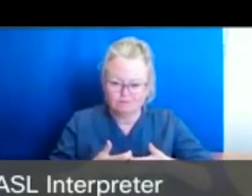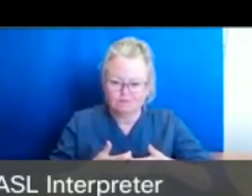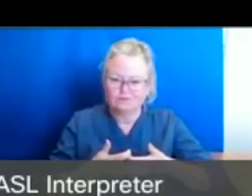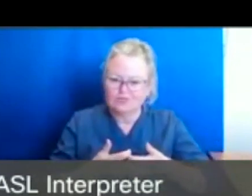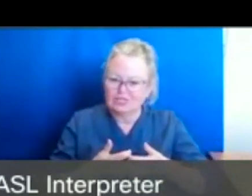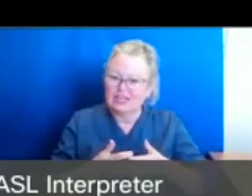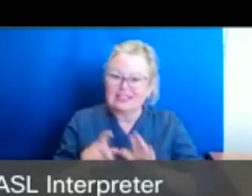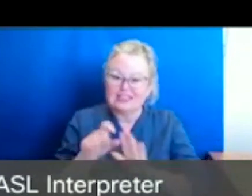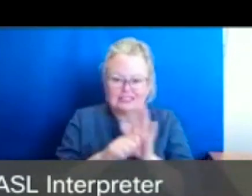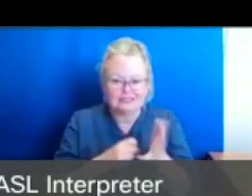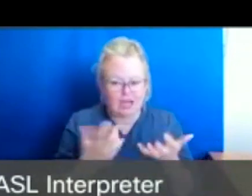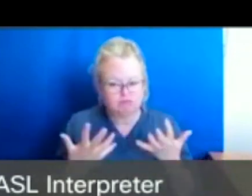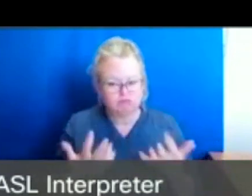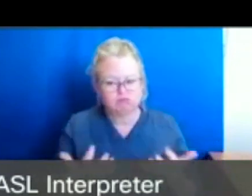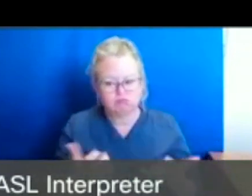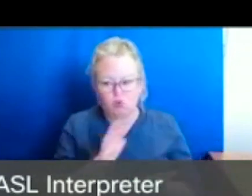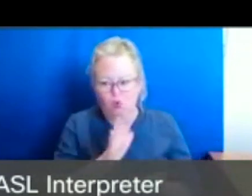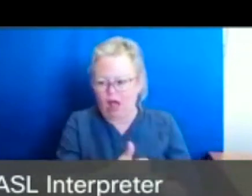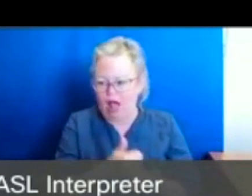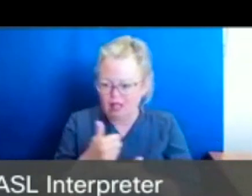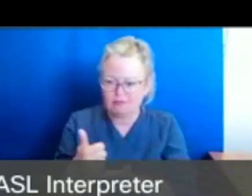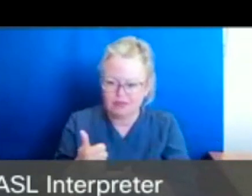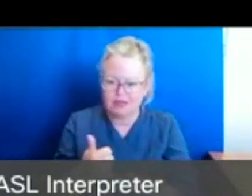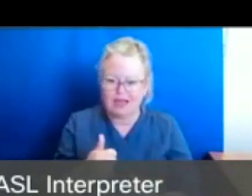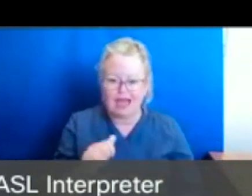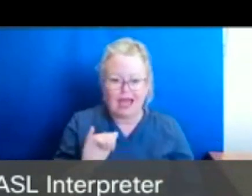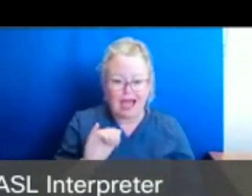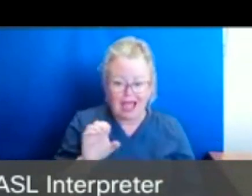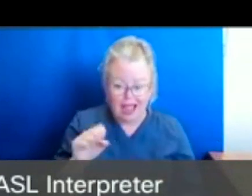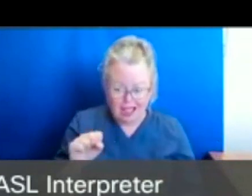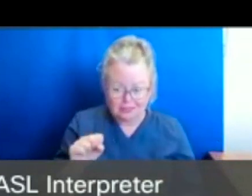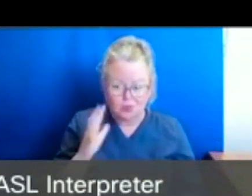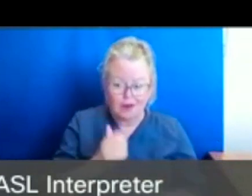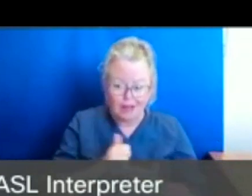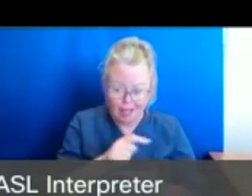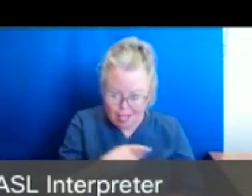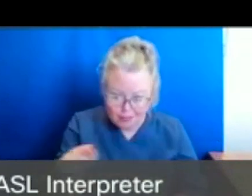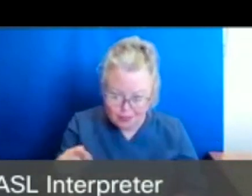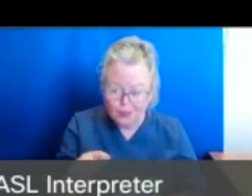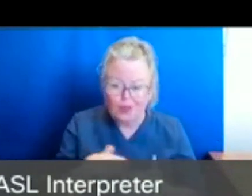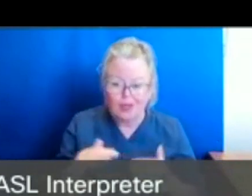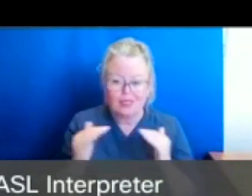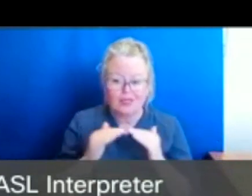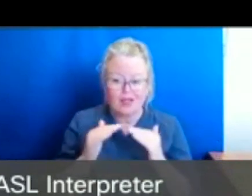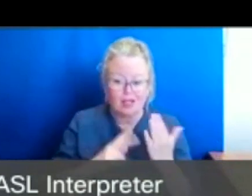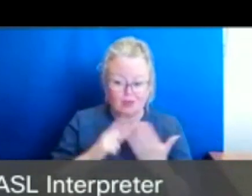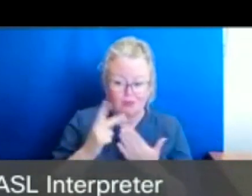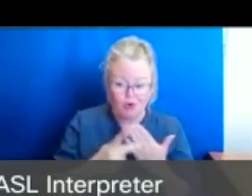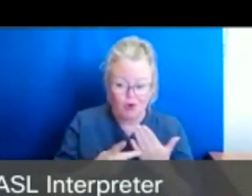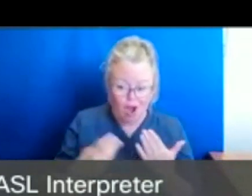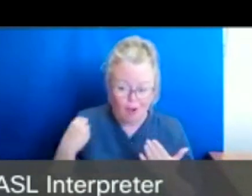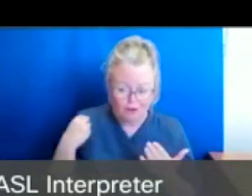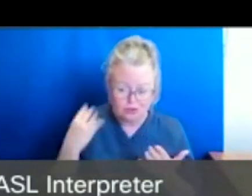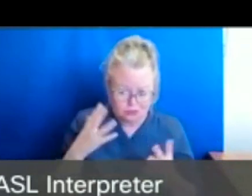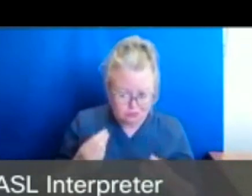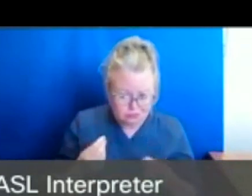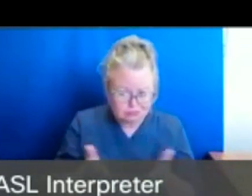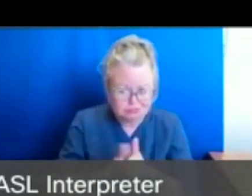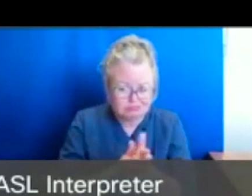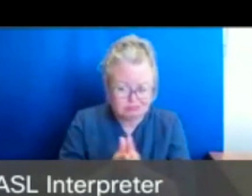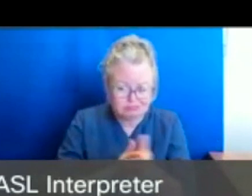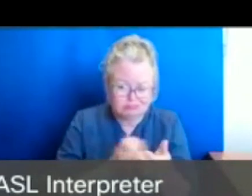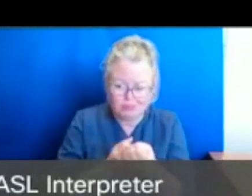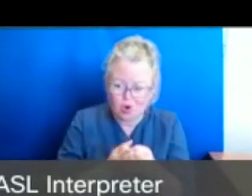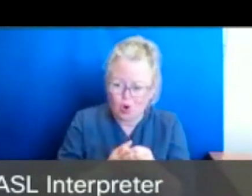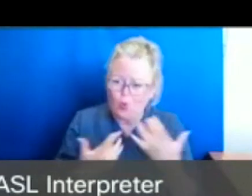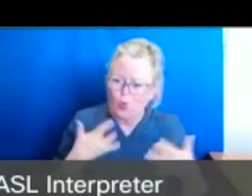welcomeness on the part of IES and our colleague program offices and on the part of AERA to work with